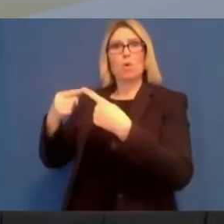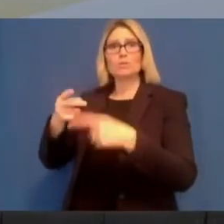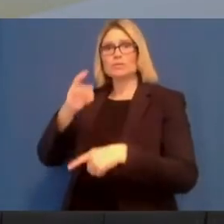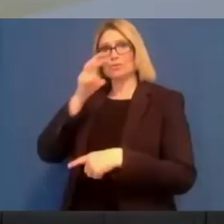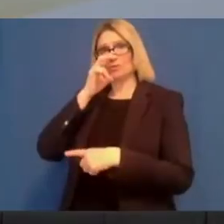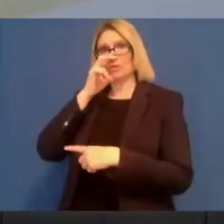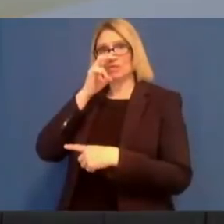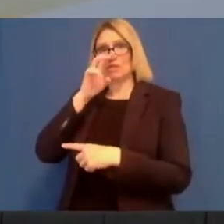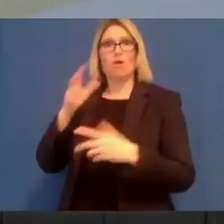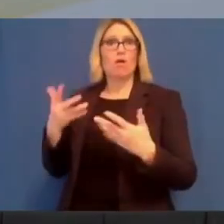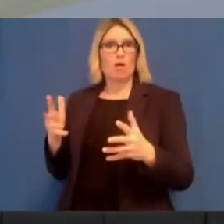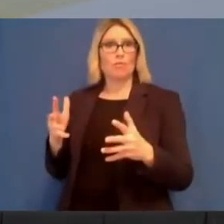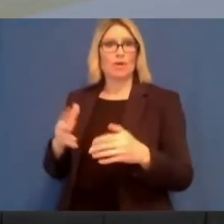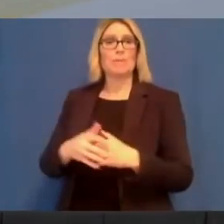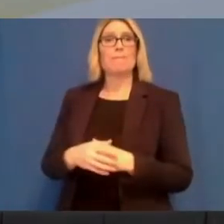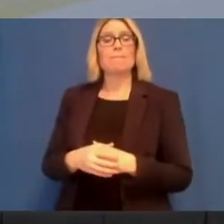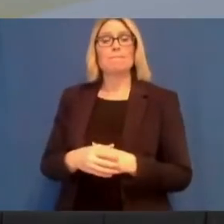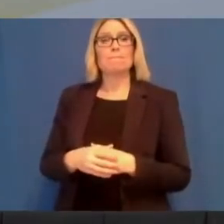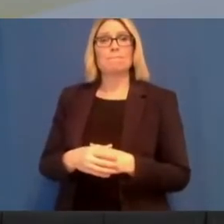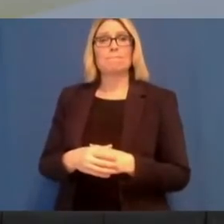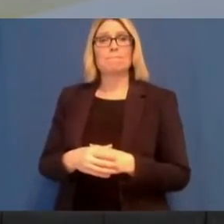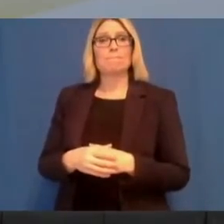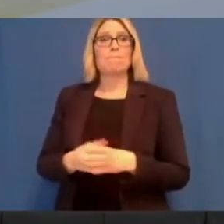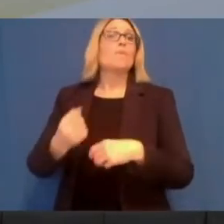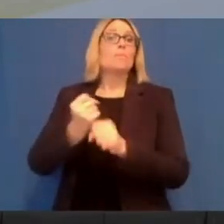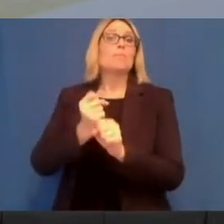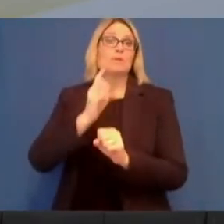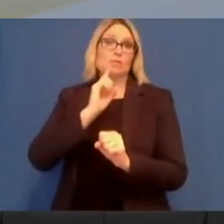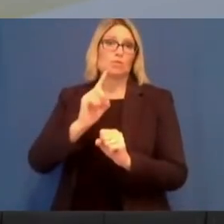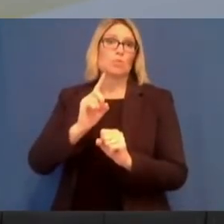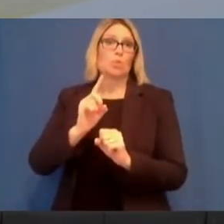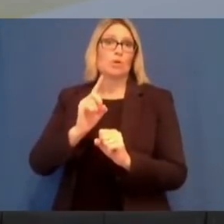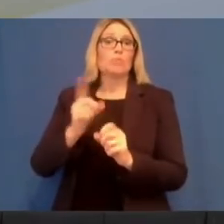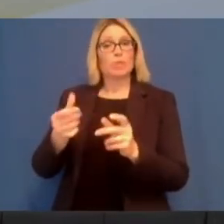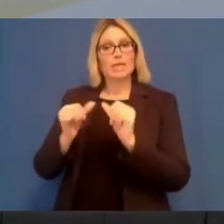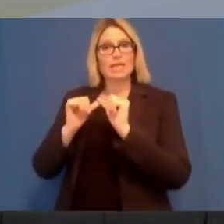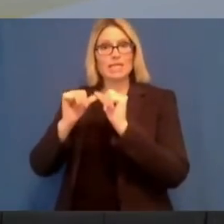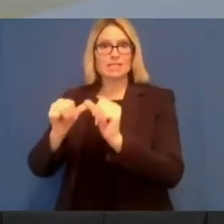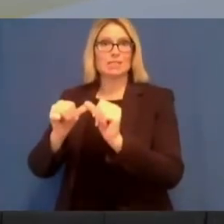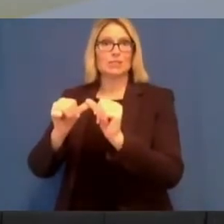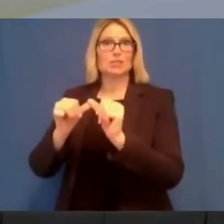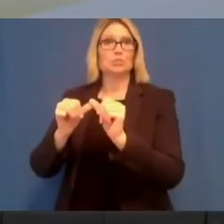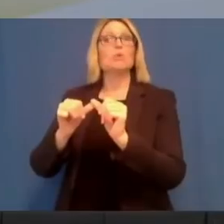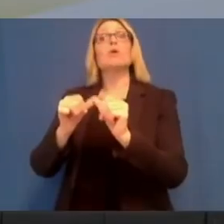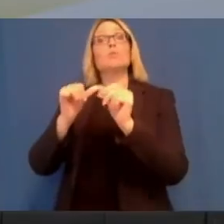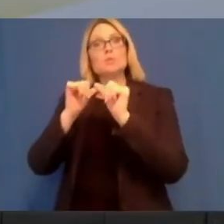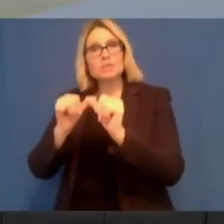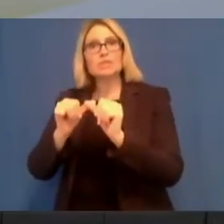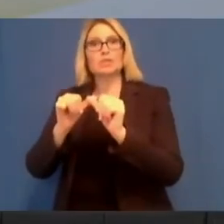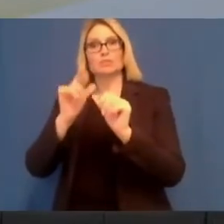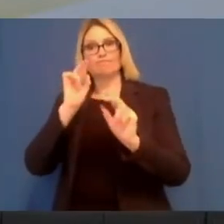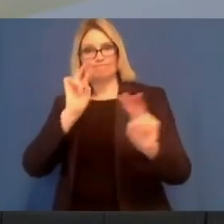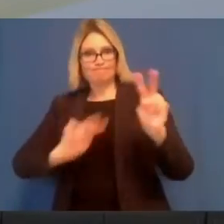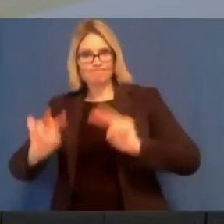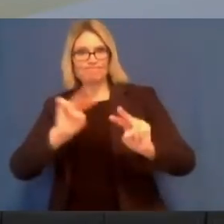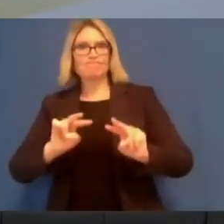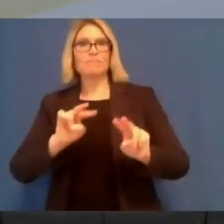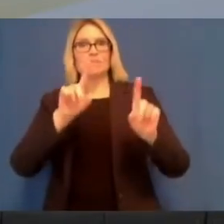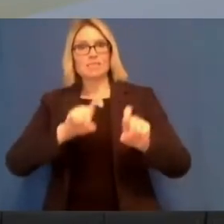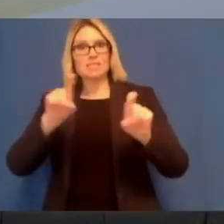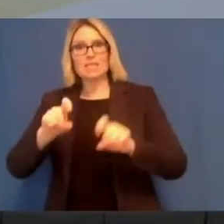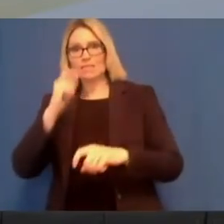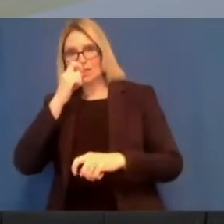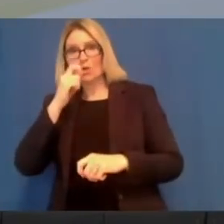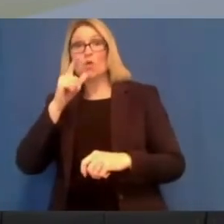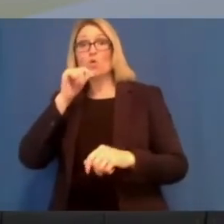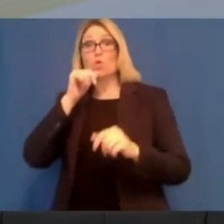are going to make sure that we continue to look at our testing regimens of anyone coming in and